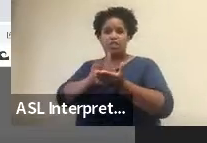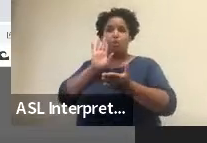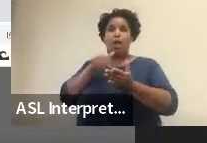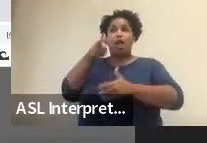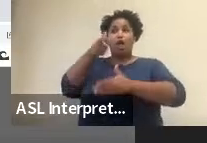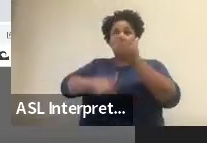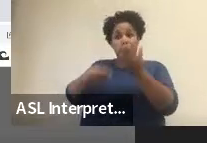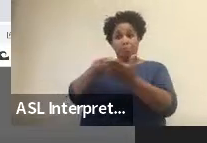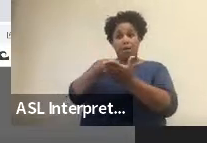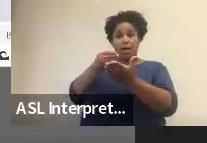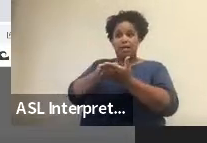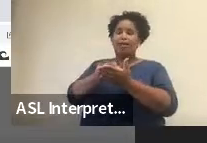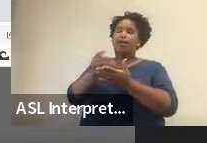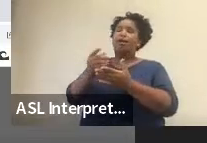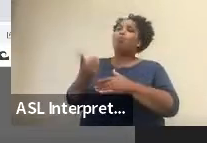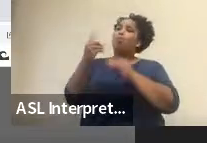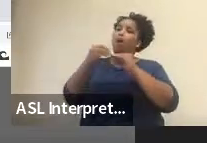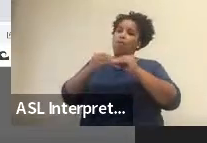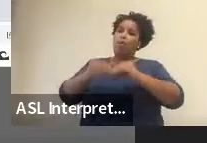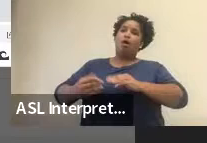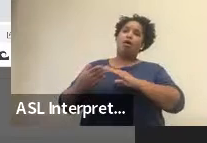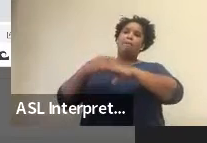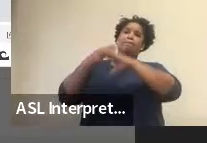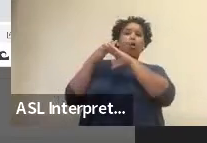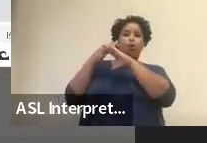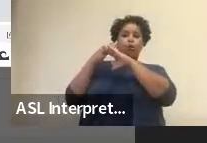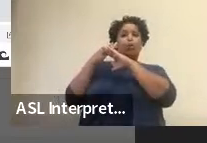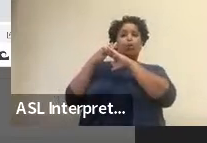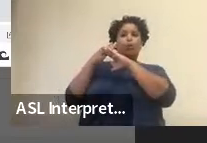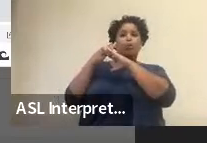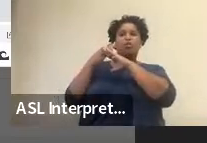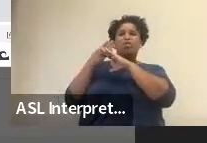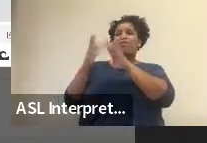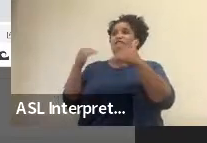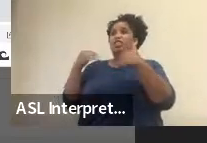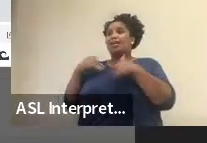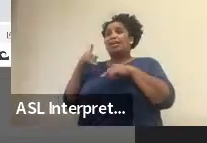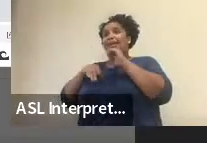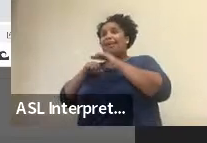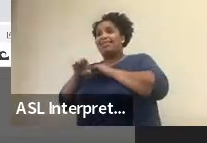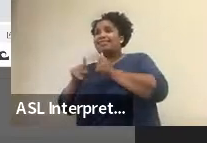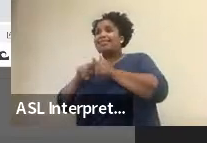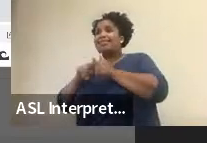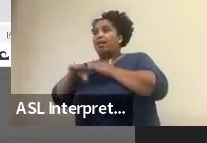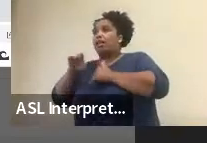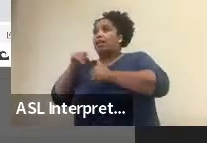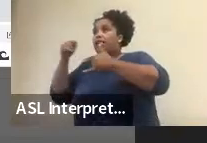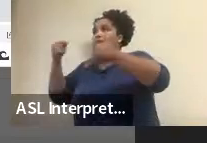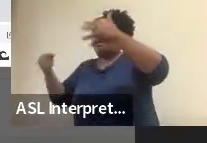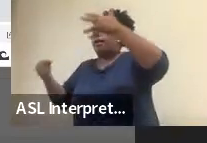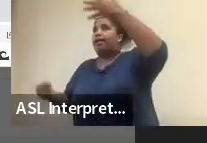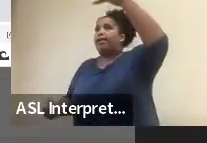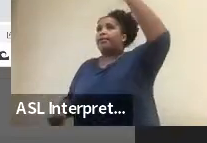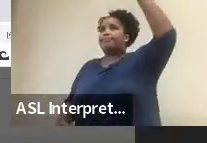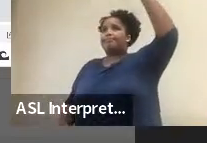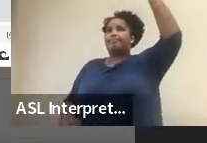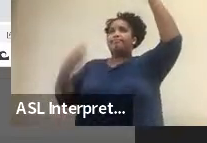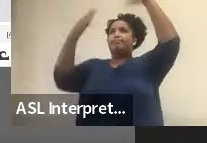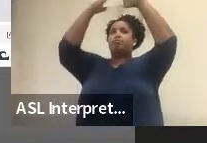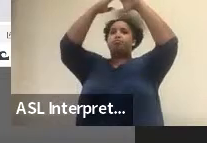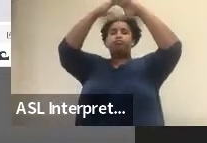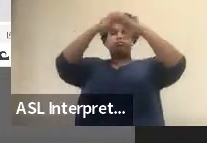cost money puts yet another layer of a barrier on it. So I think we need to think outside the box. Like, you need something